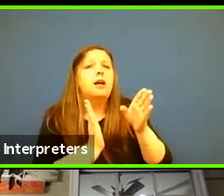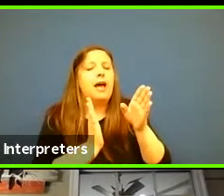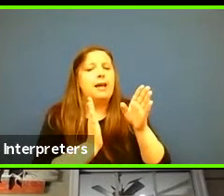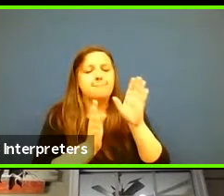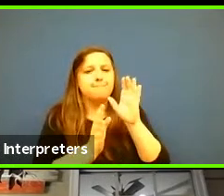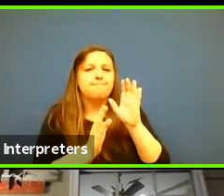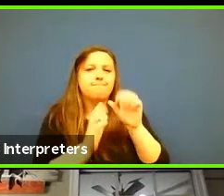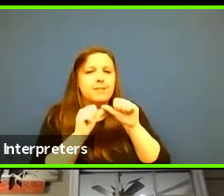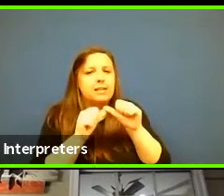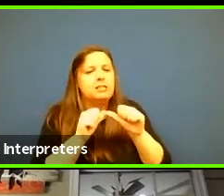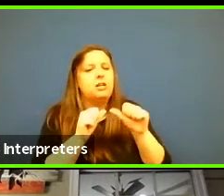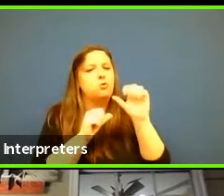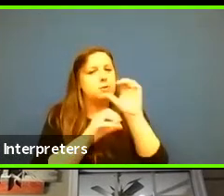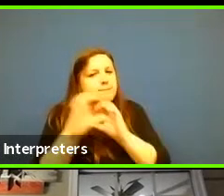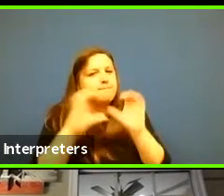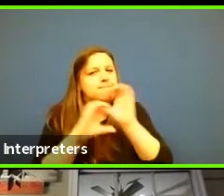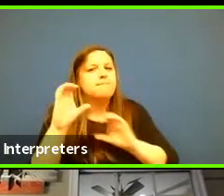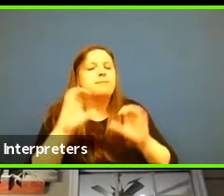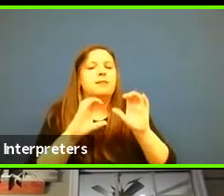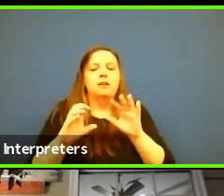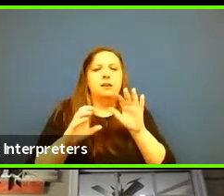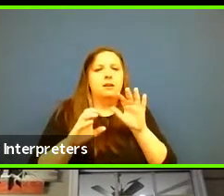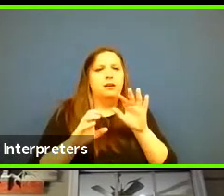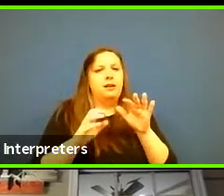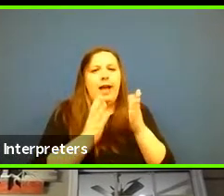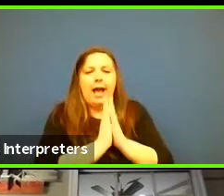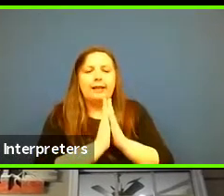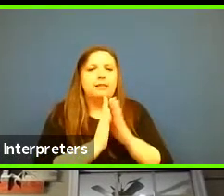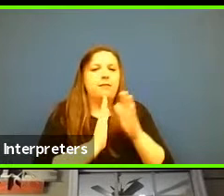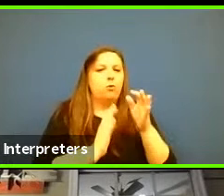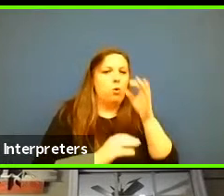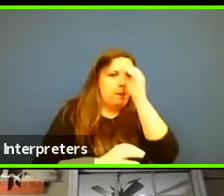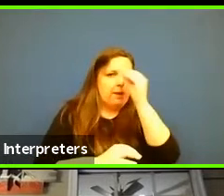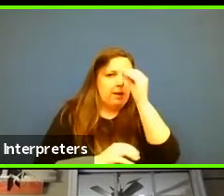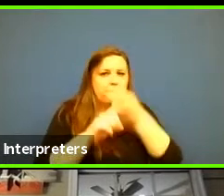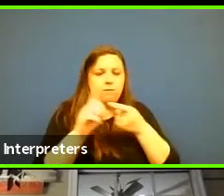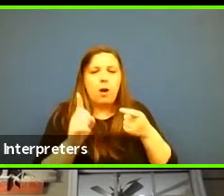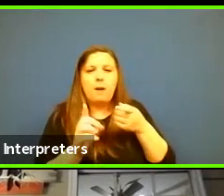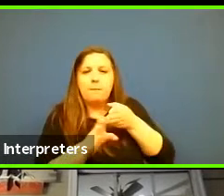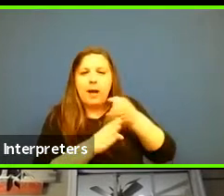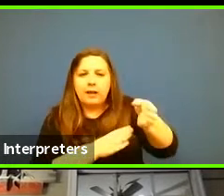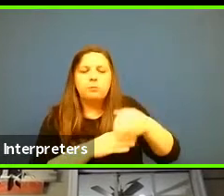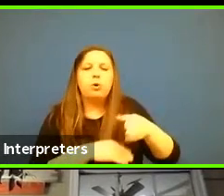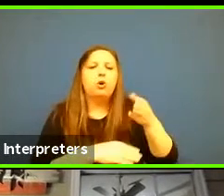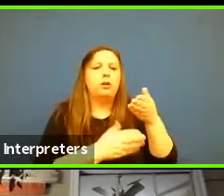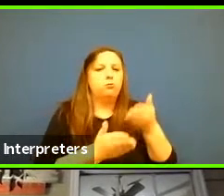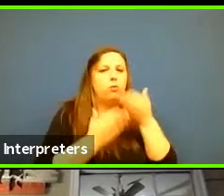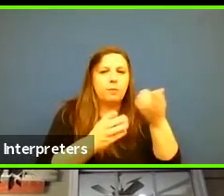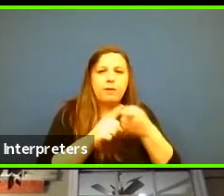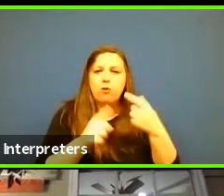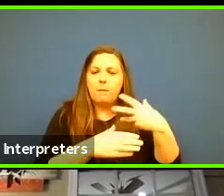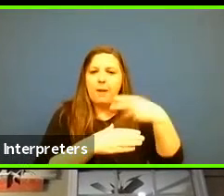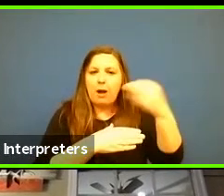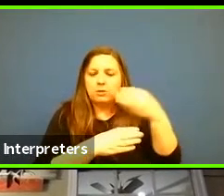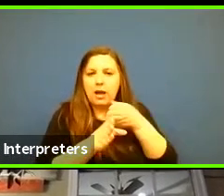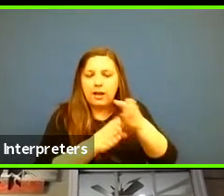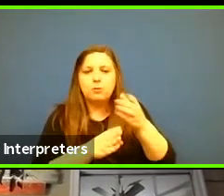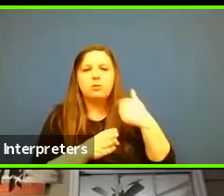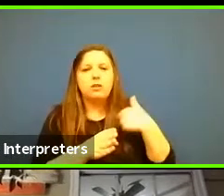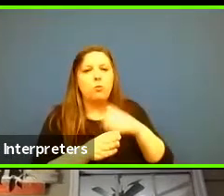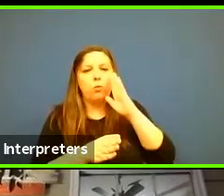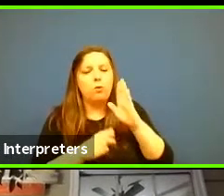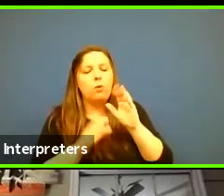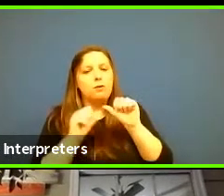at trying to get expert opinions, get outside recommendations, and keep, you know, pushing forward.